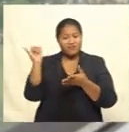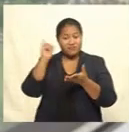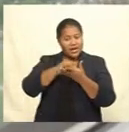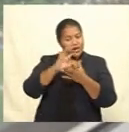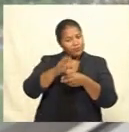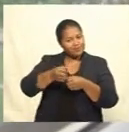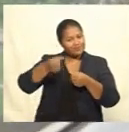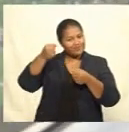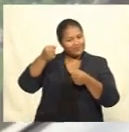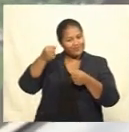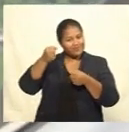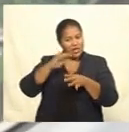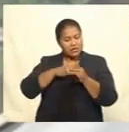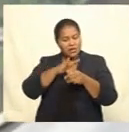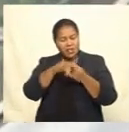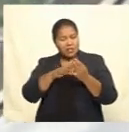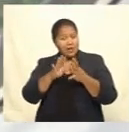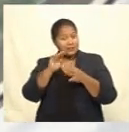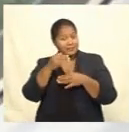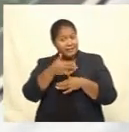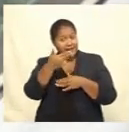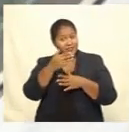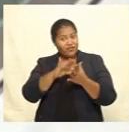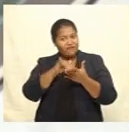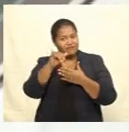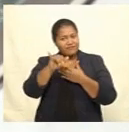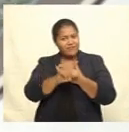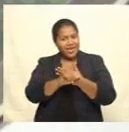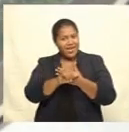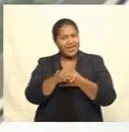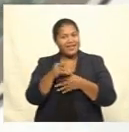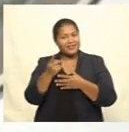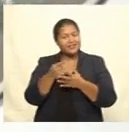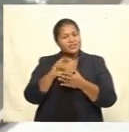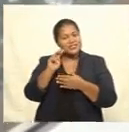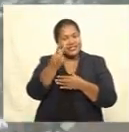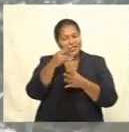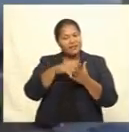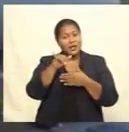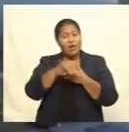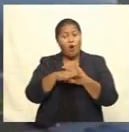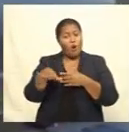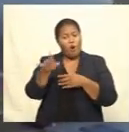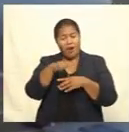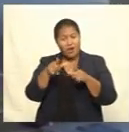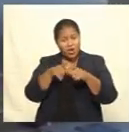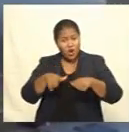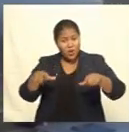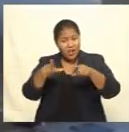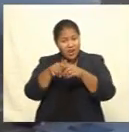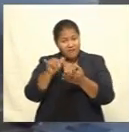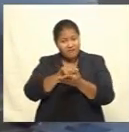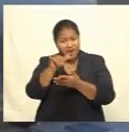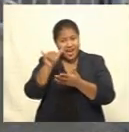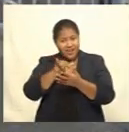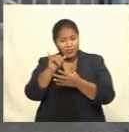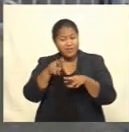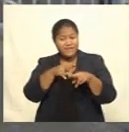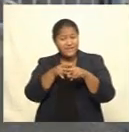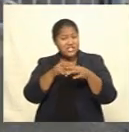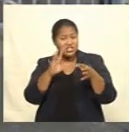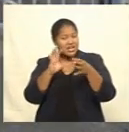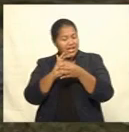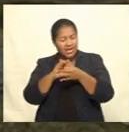suspended until the 9th of May after the initial date of the 2nd May. All domestic passenger flights operated by Fiji Link have also